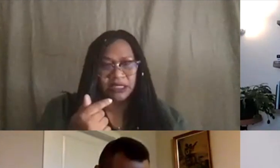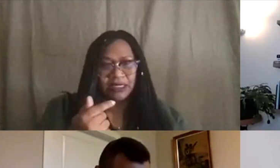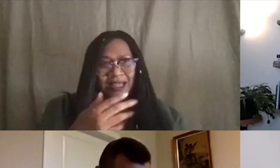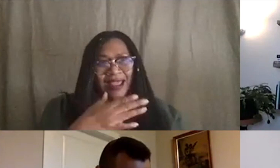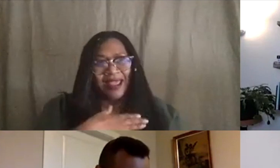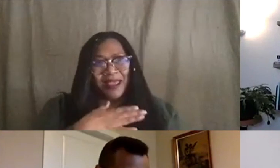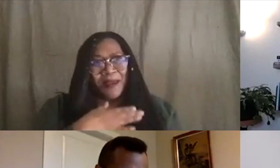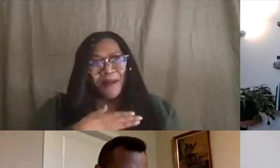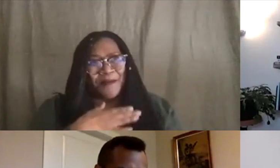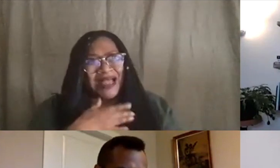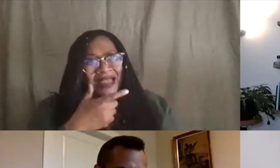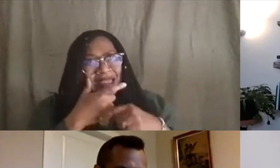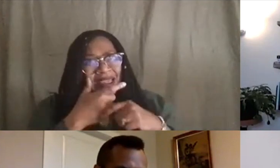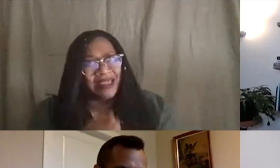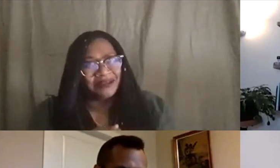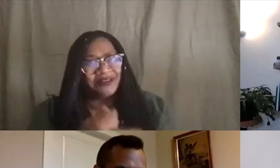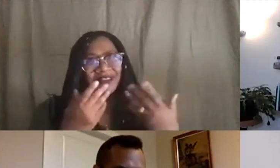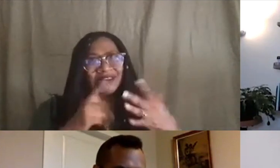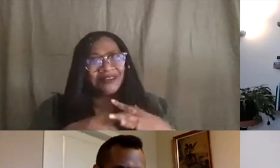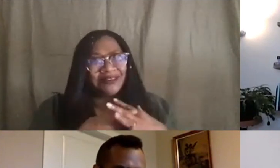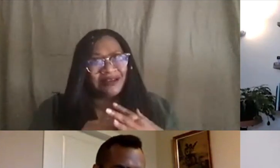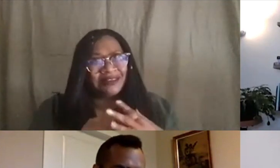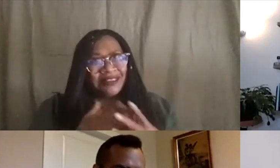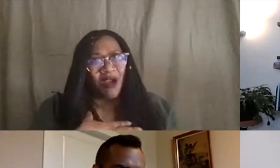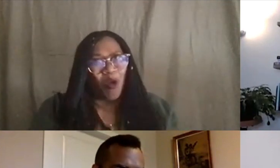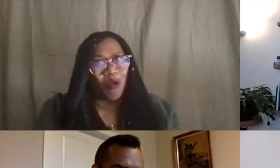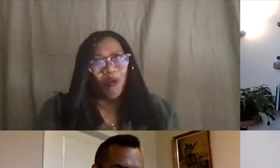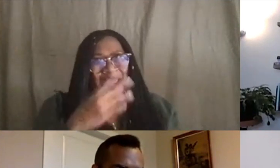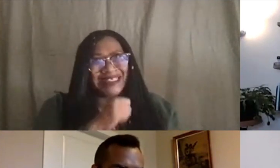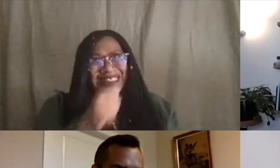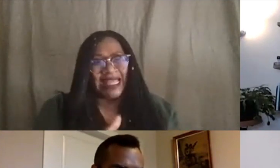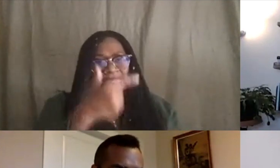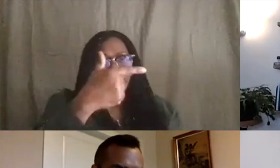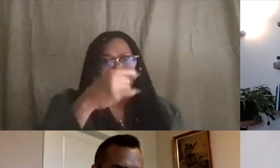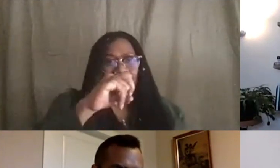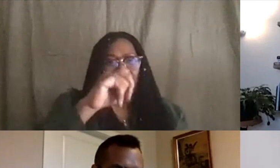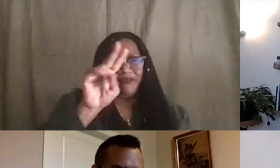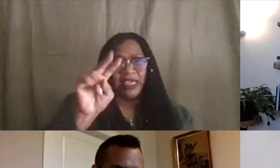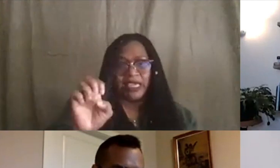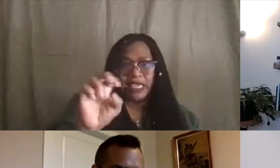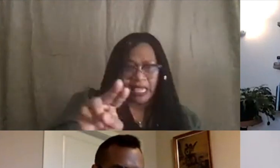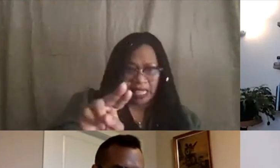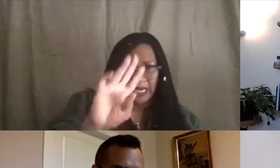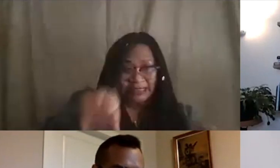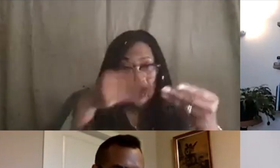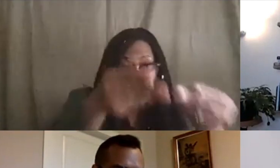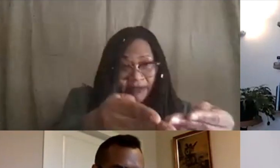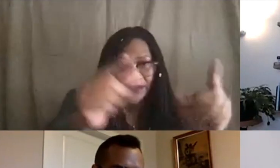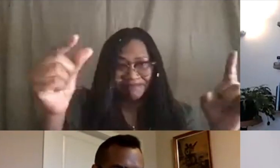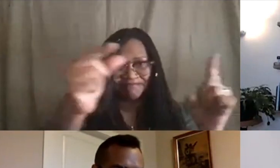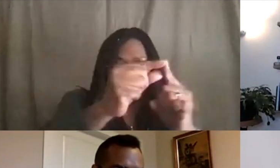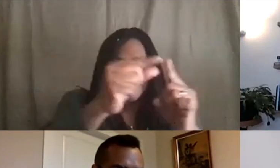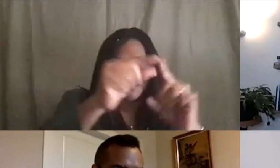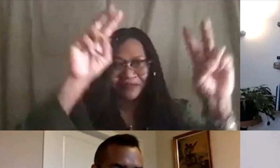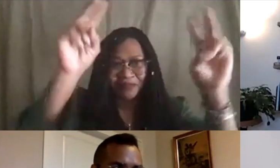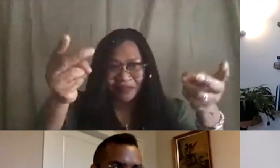interest stems in the fact that white is not a given, that whiteness is not a given, and that lynching is a